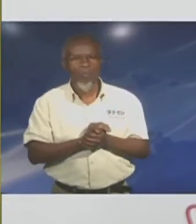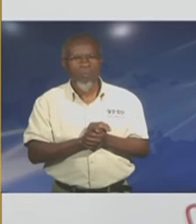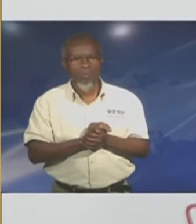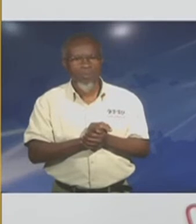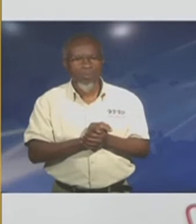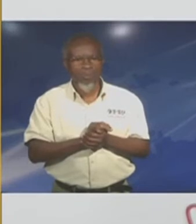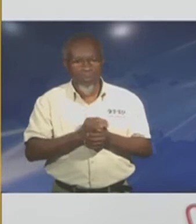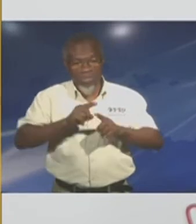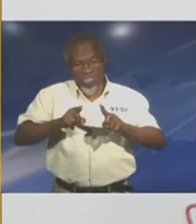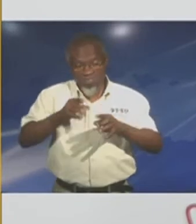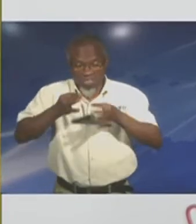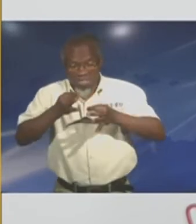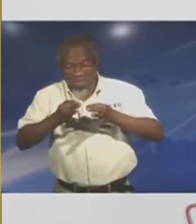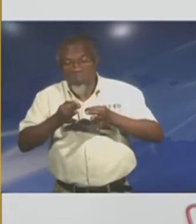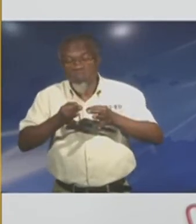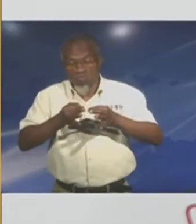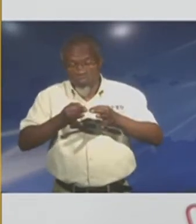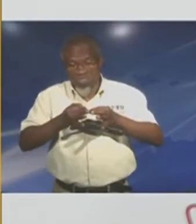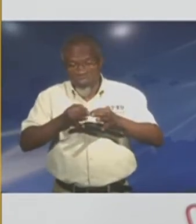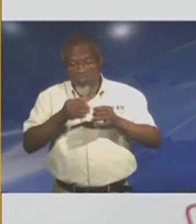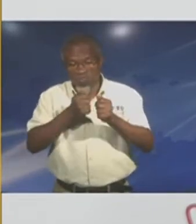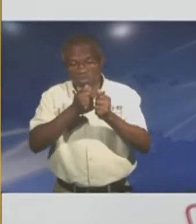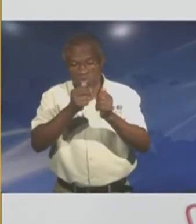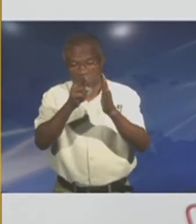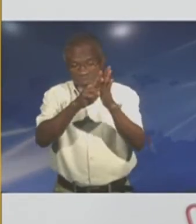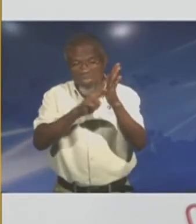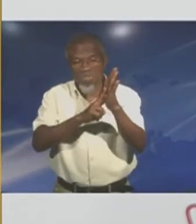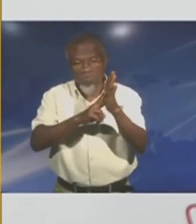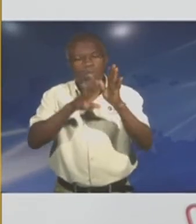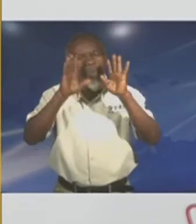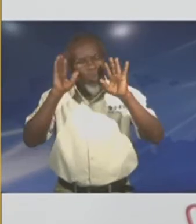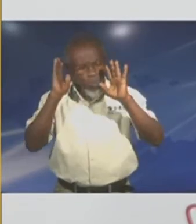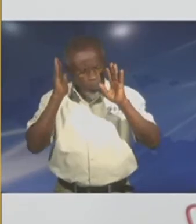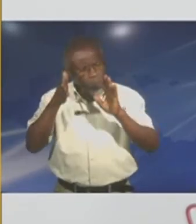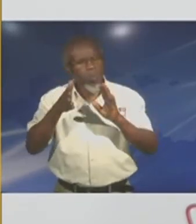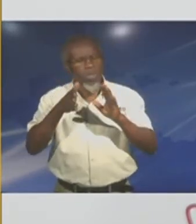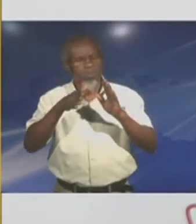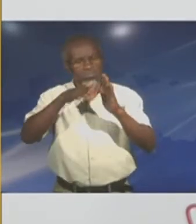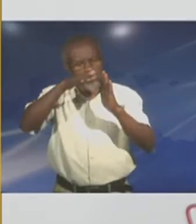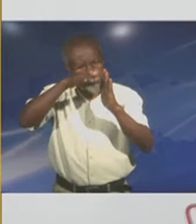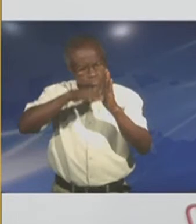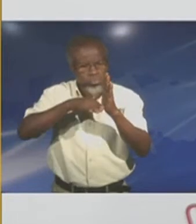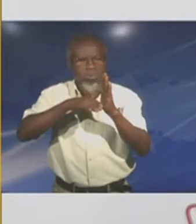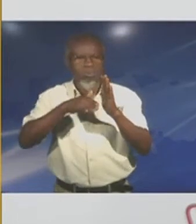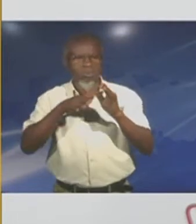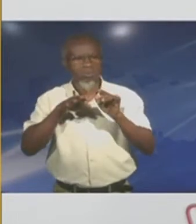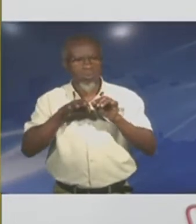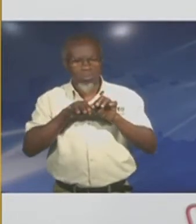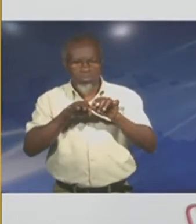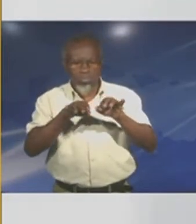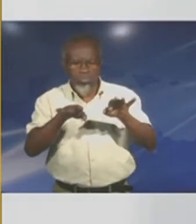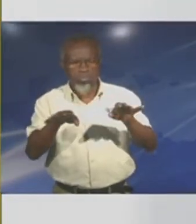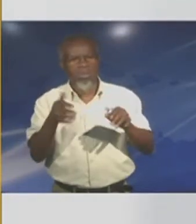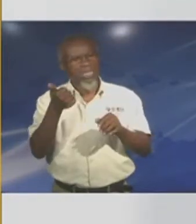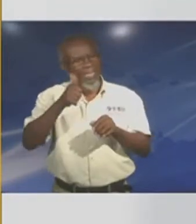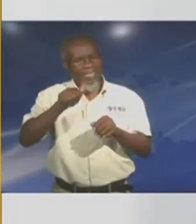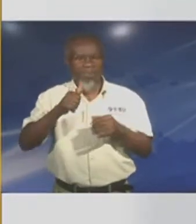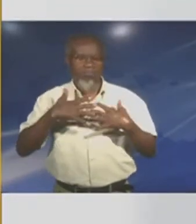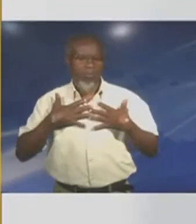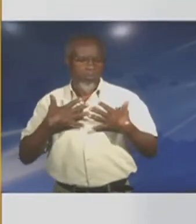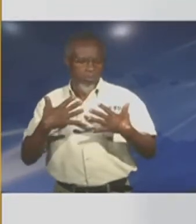in reducing transmission of anything respiratory. I'm hoping that covers the answer to the question.